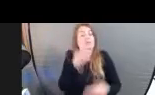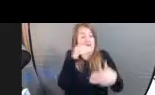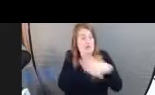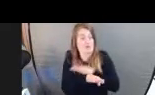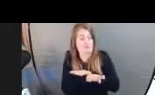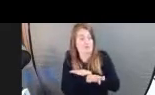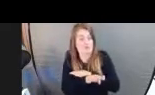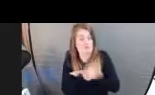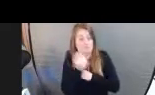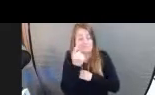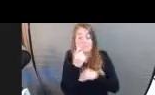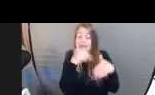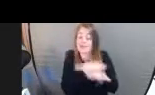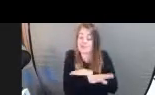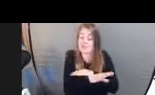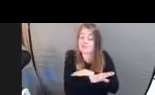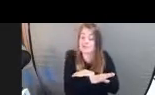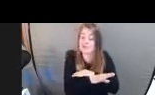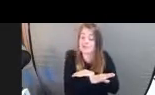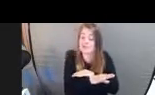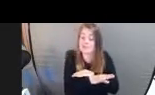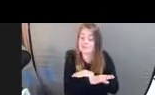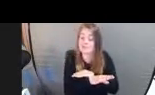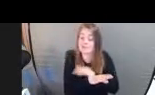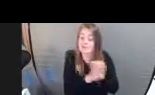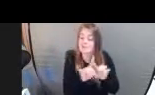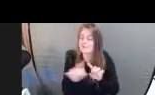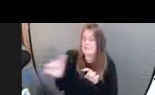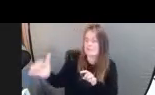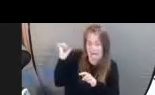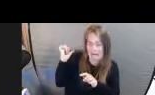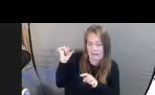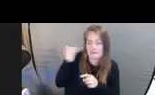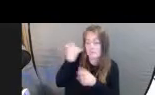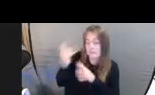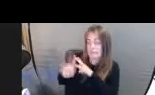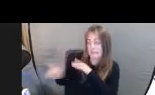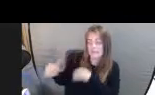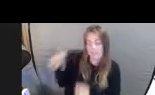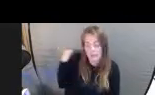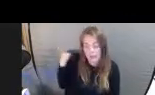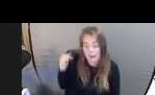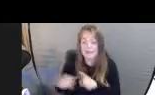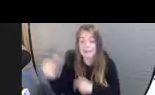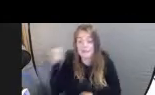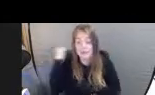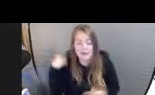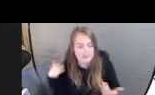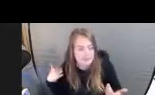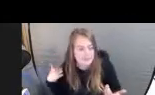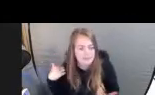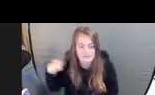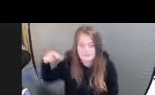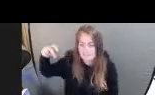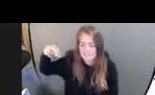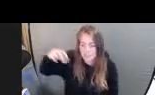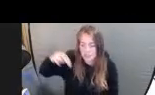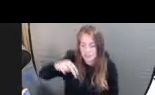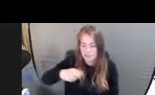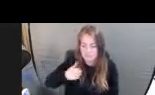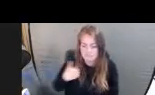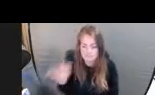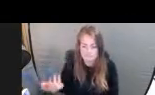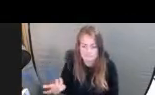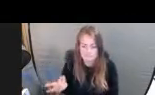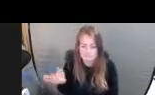was accessible, but they said, we need you to exit through the back. But then when we went to the back, I was met with a flight of stairs. So